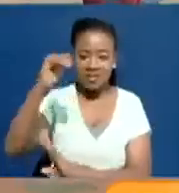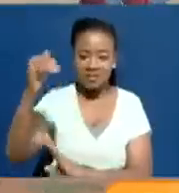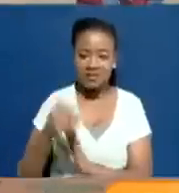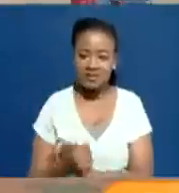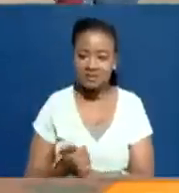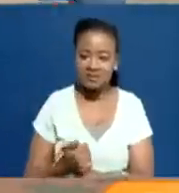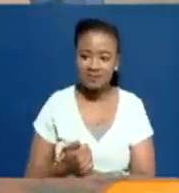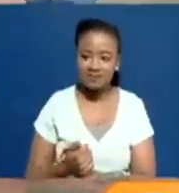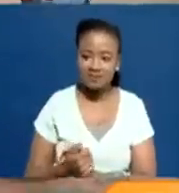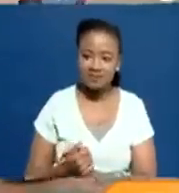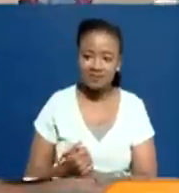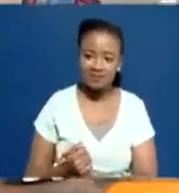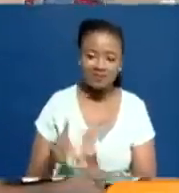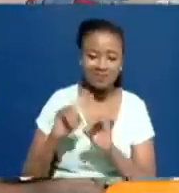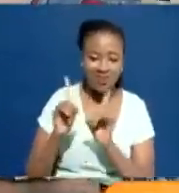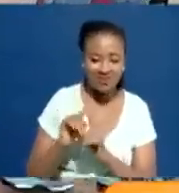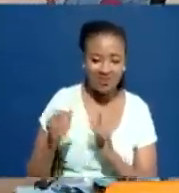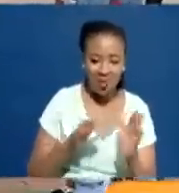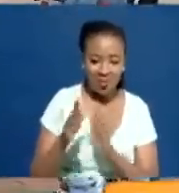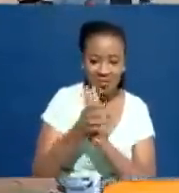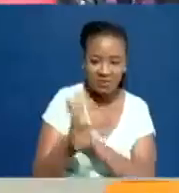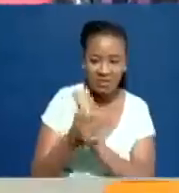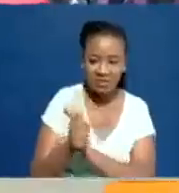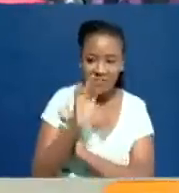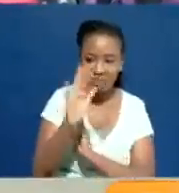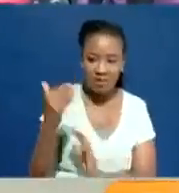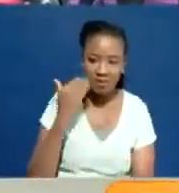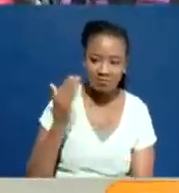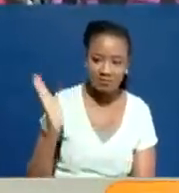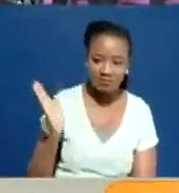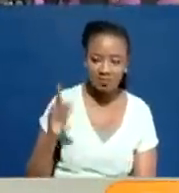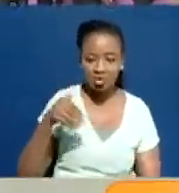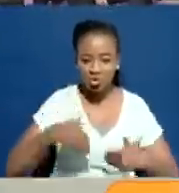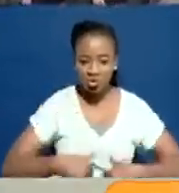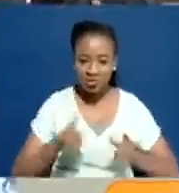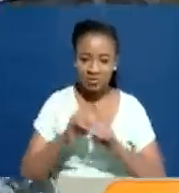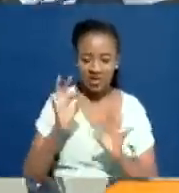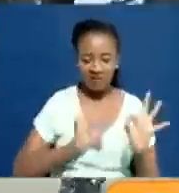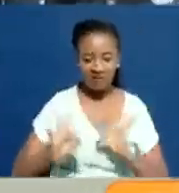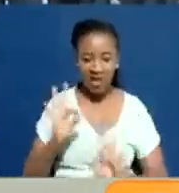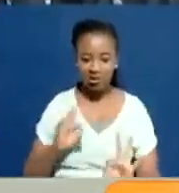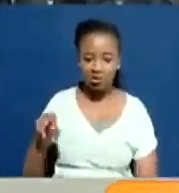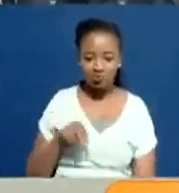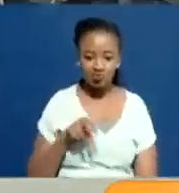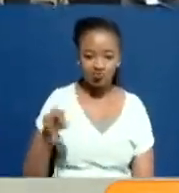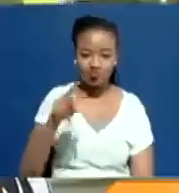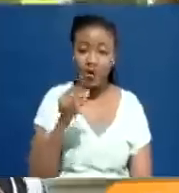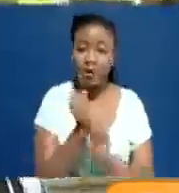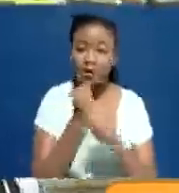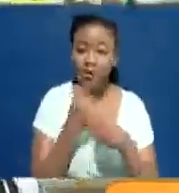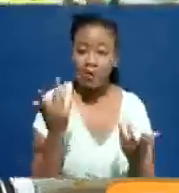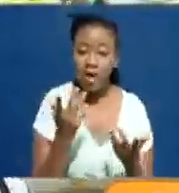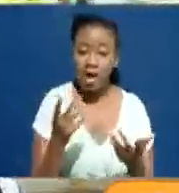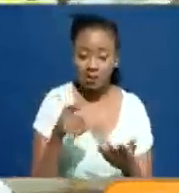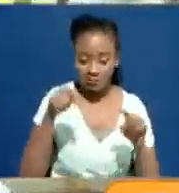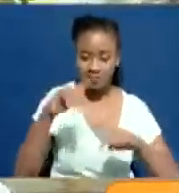Creators showcased their photography and content creation skills, and the youth showcased fashion made in Kenya. Drip in the